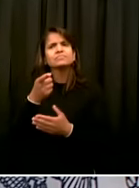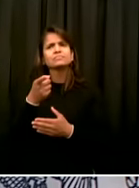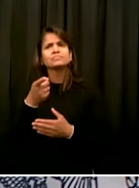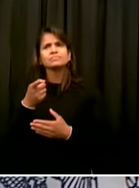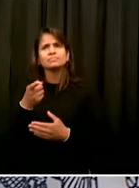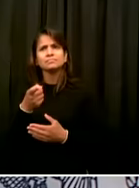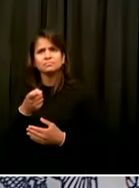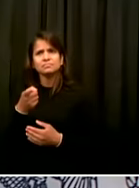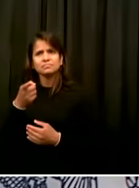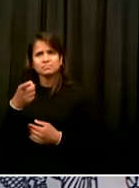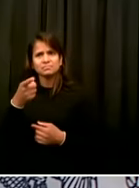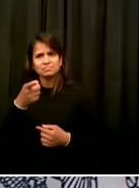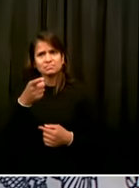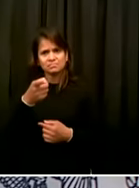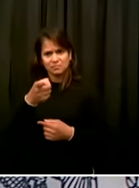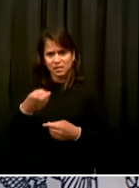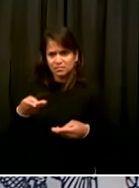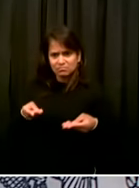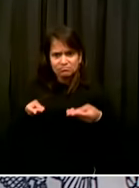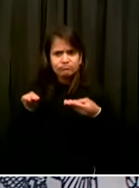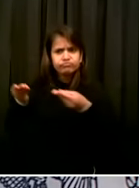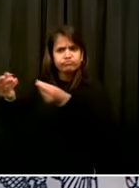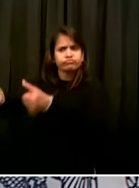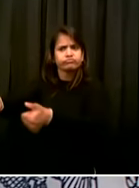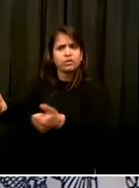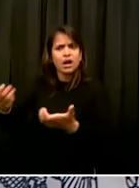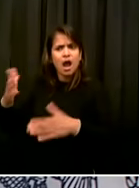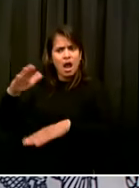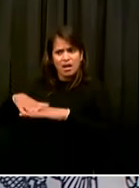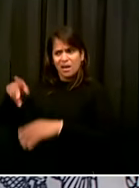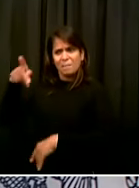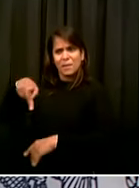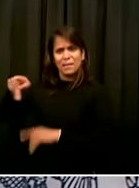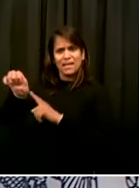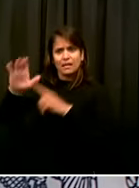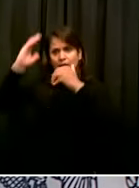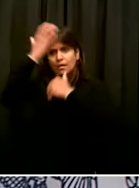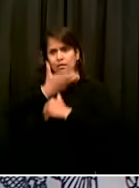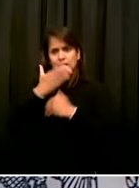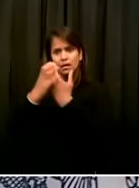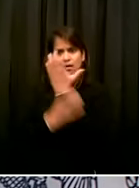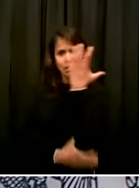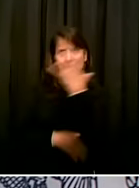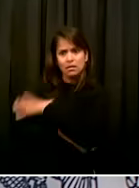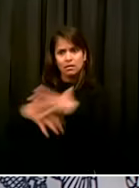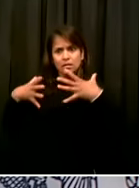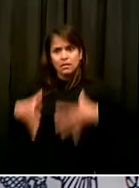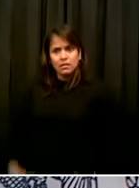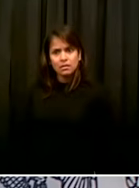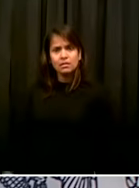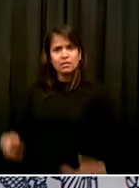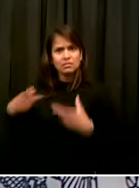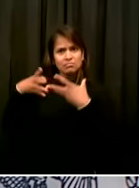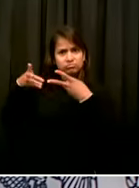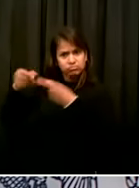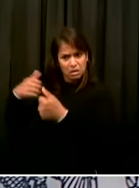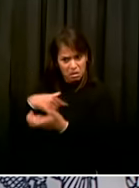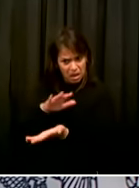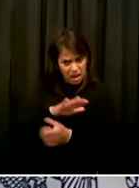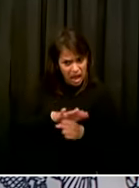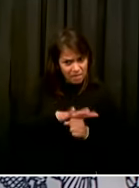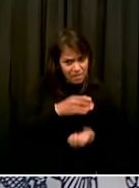you, how can you assure that they'll get this, given that the city is in a fiscal crisis and you're talking about thousands of